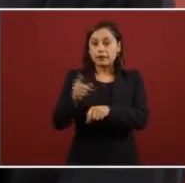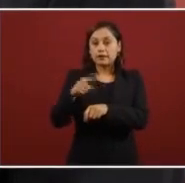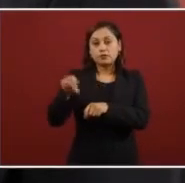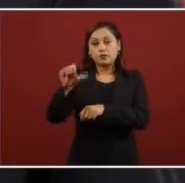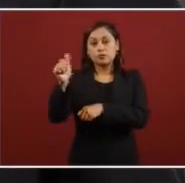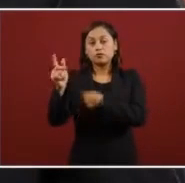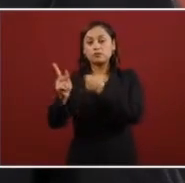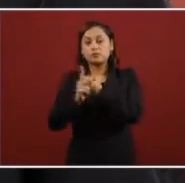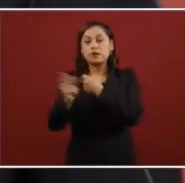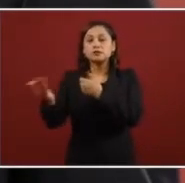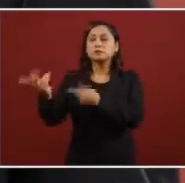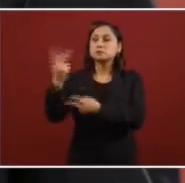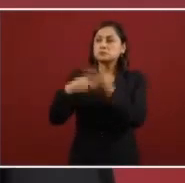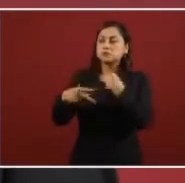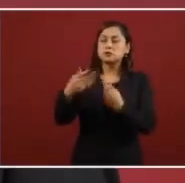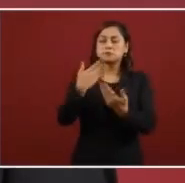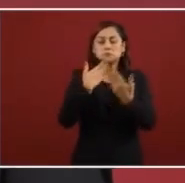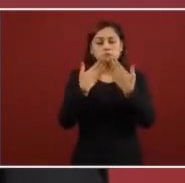countries,